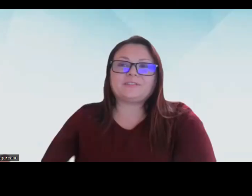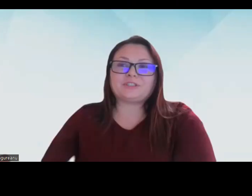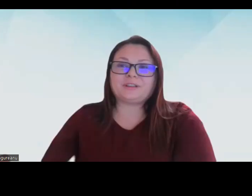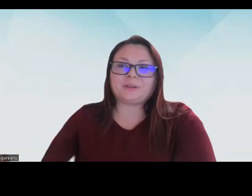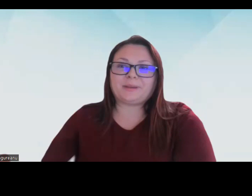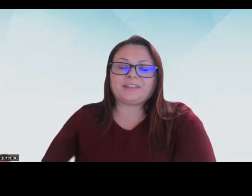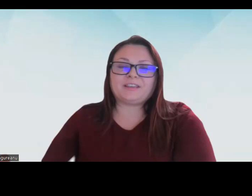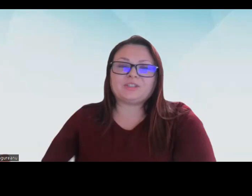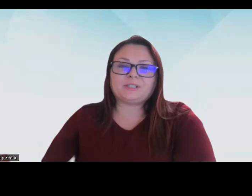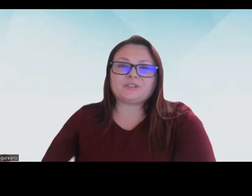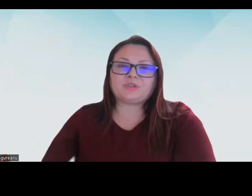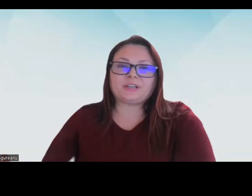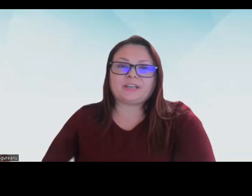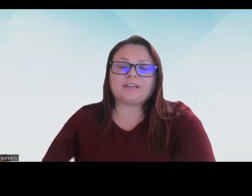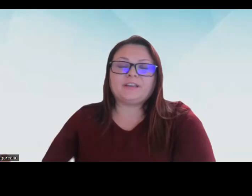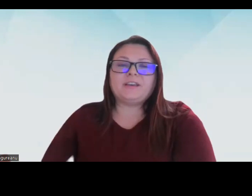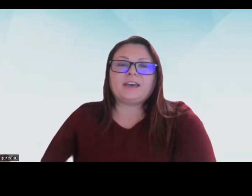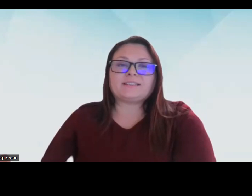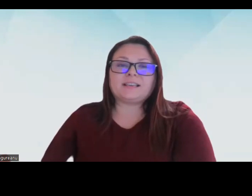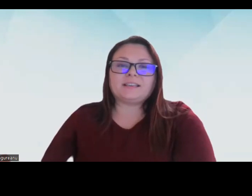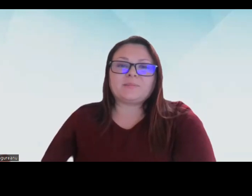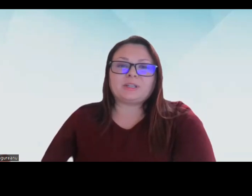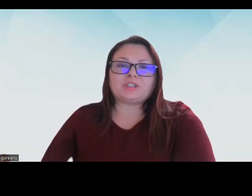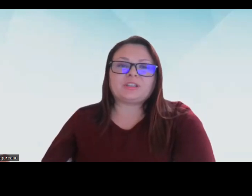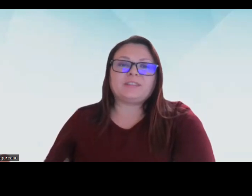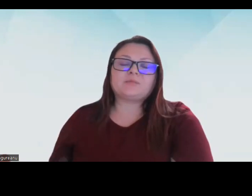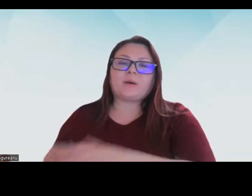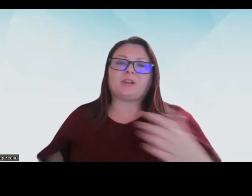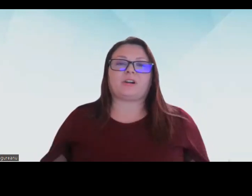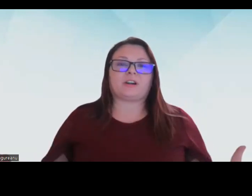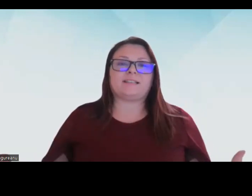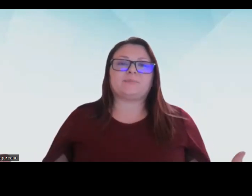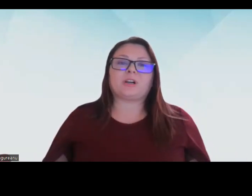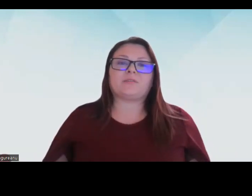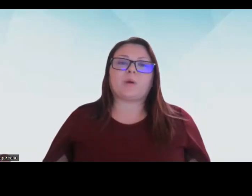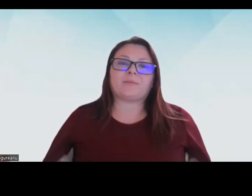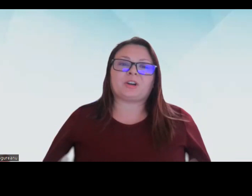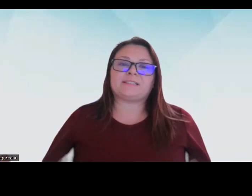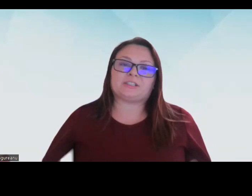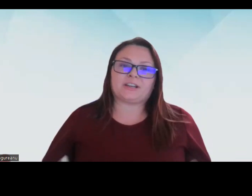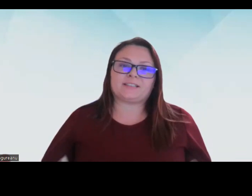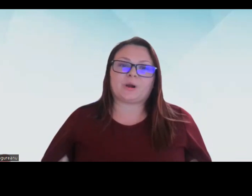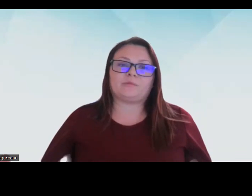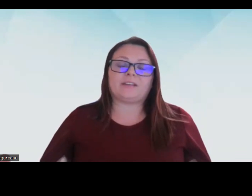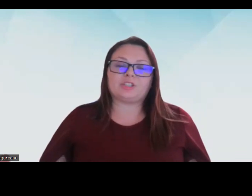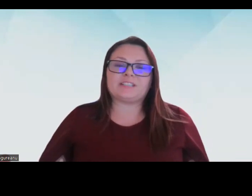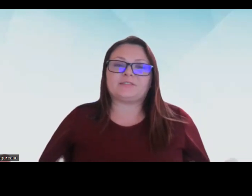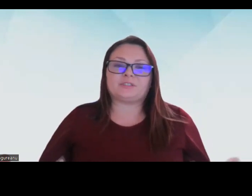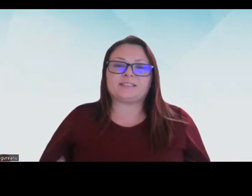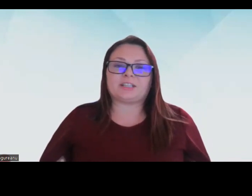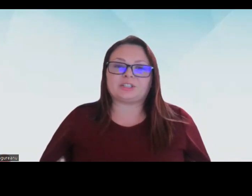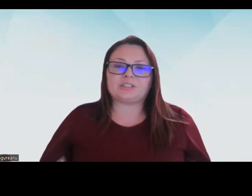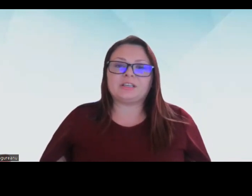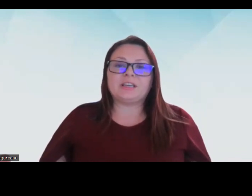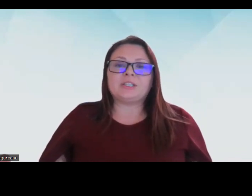and good afternoon, everybody. Thank you so much for joining. As Kelly had mentioned, this webinar is part of a webinar series around leveraging